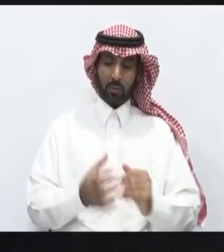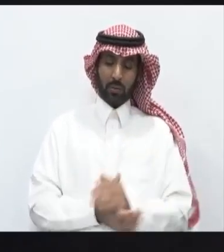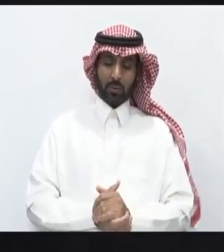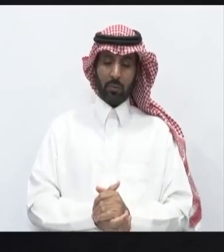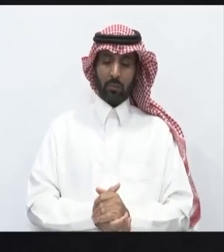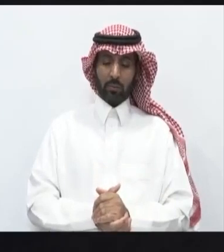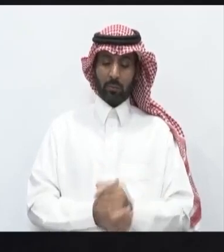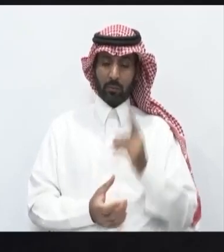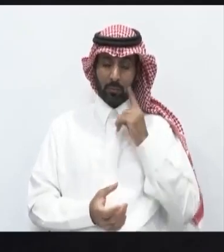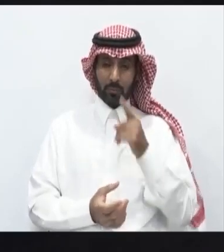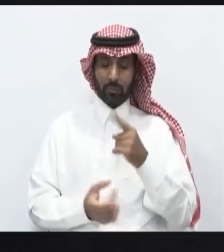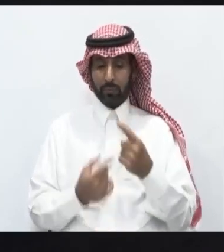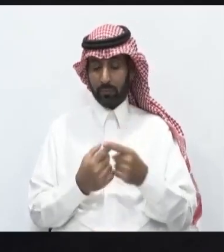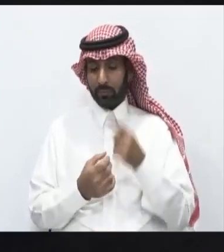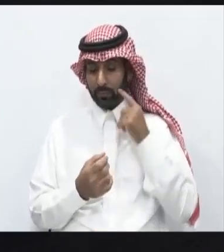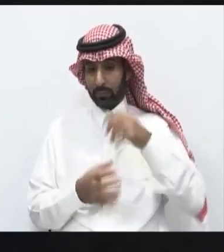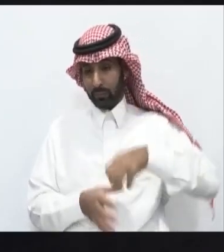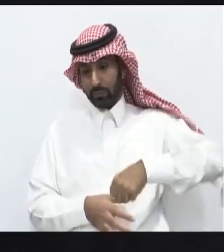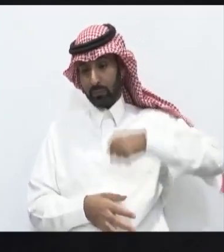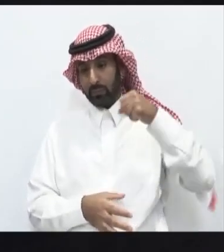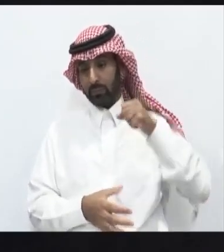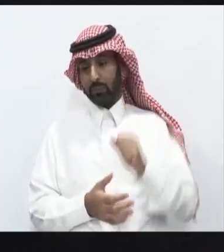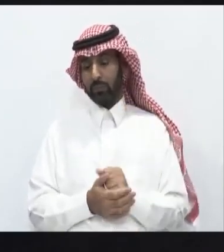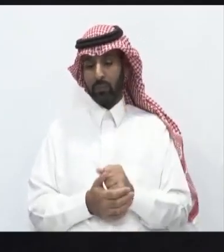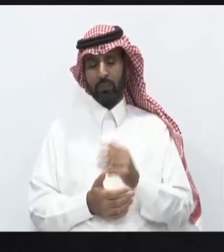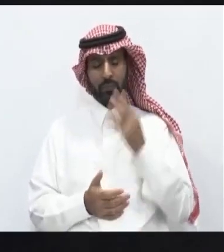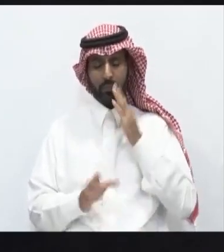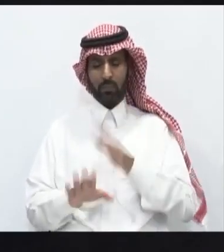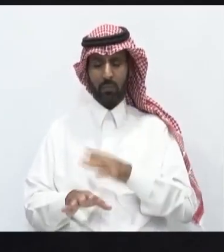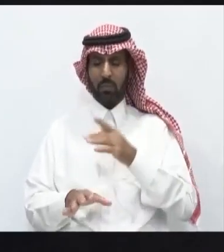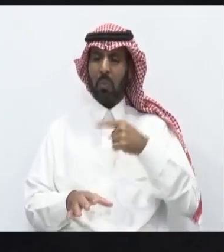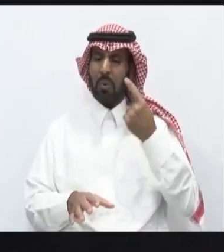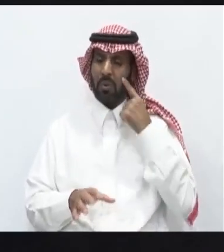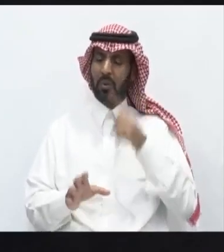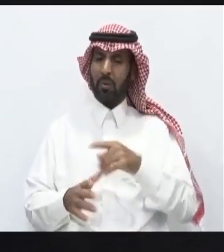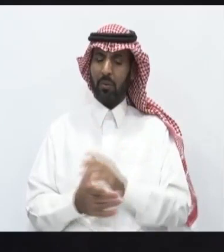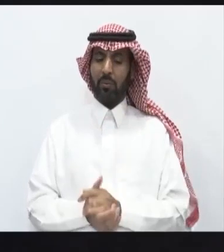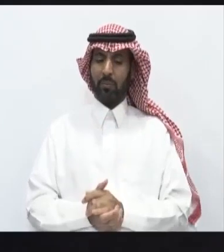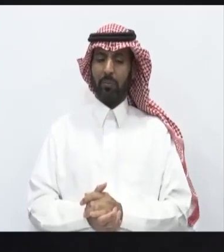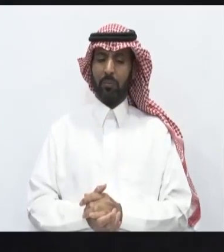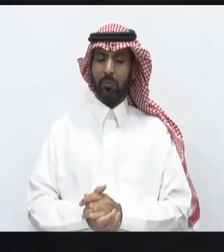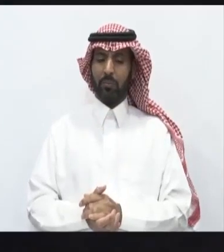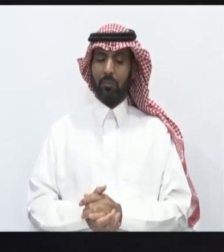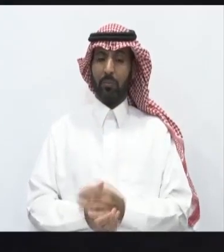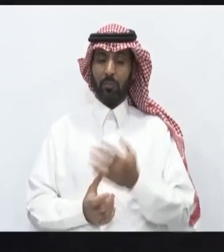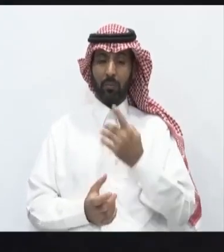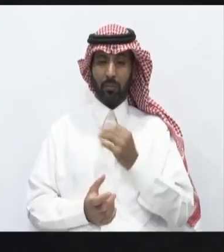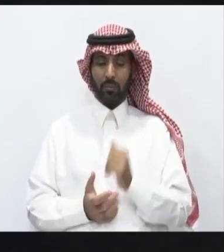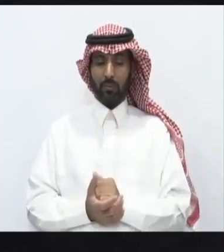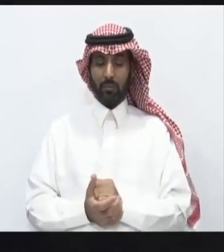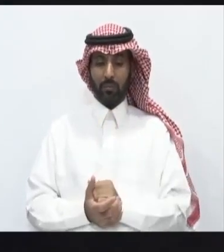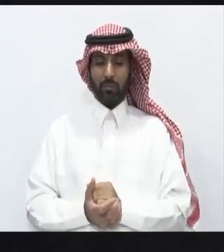the things that you frequently take out of the bag and the things that you need maybe once a day. So it's not as easy as